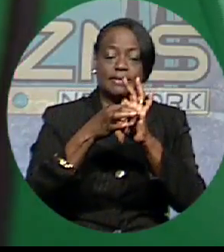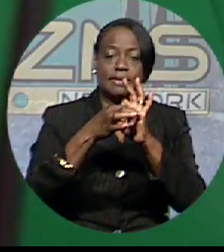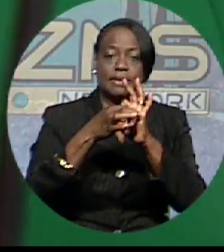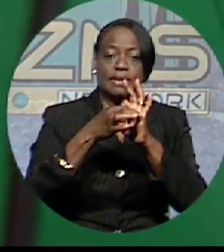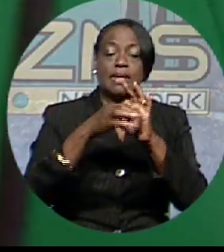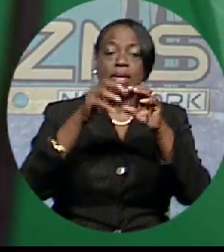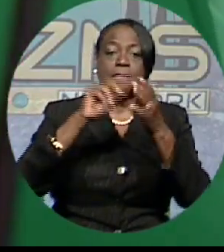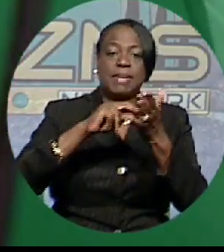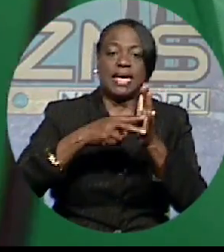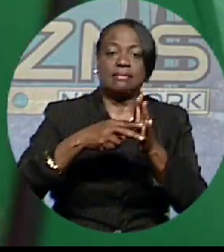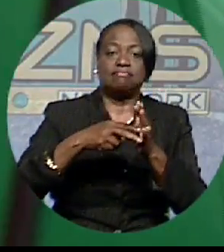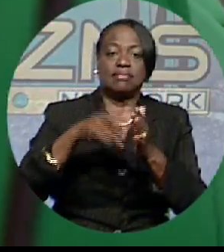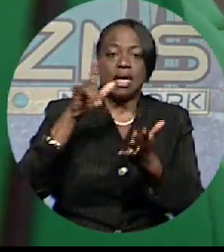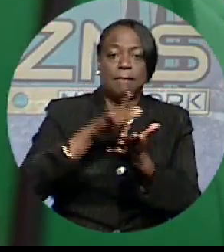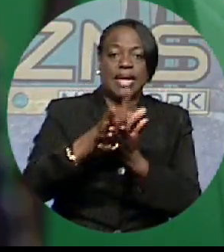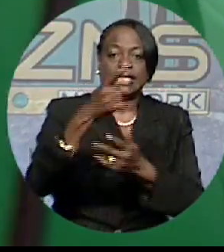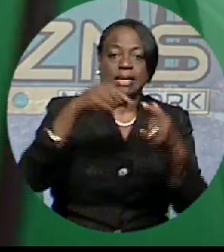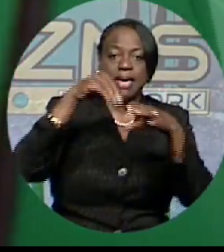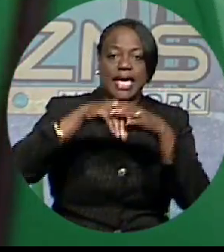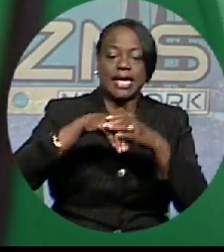planes coming in and planes going out.